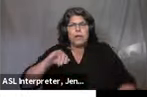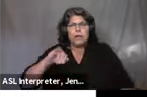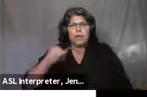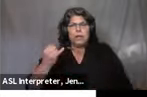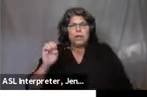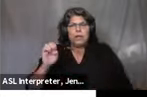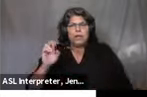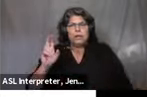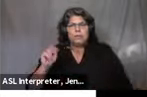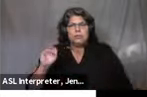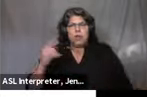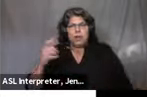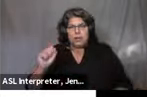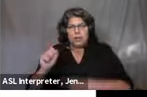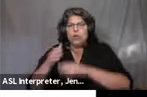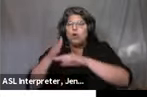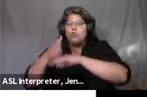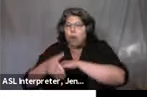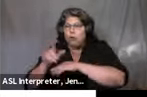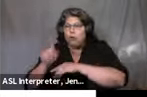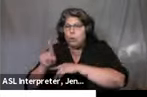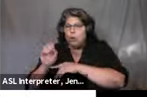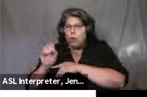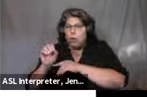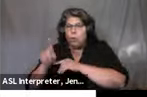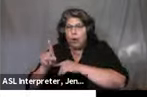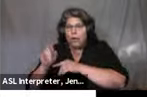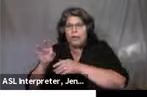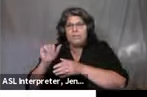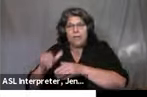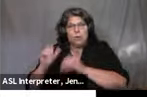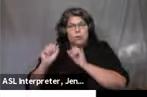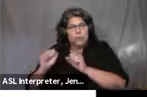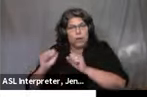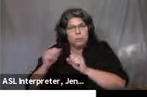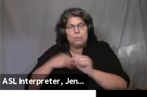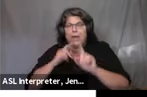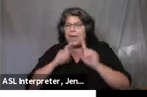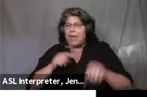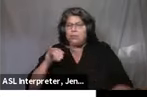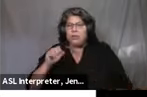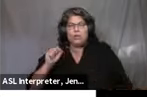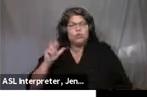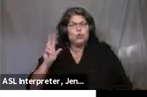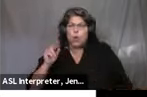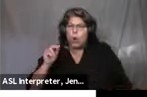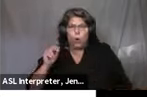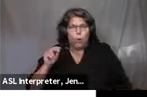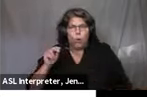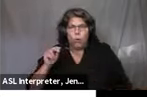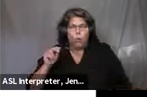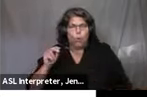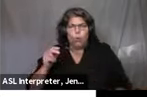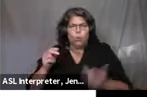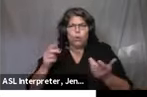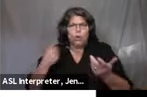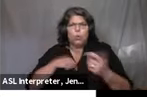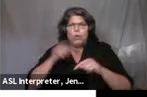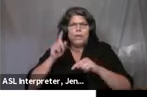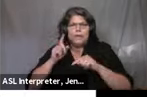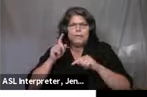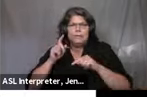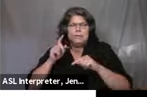was viable. And to that, my answer was no, the viability of that crossing would be unaffected